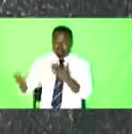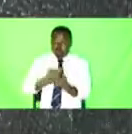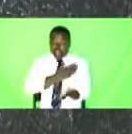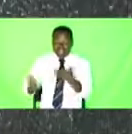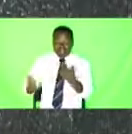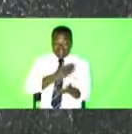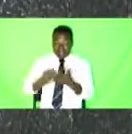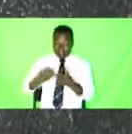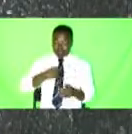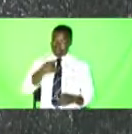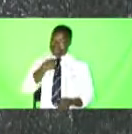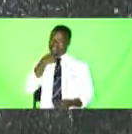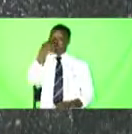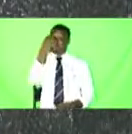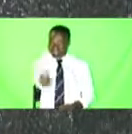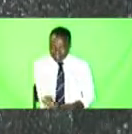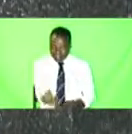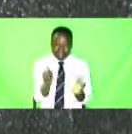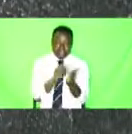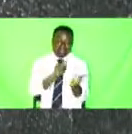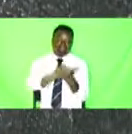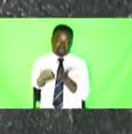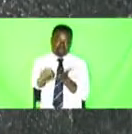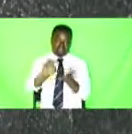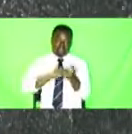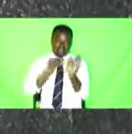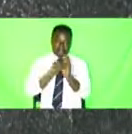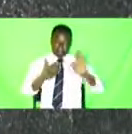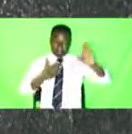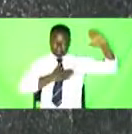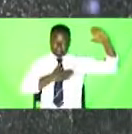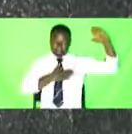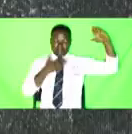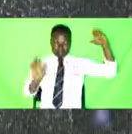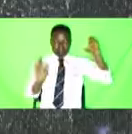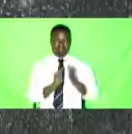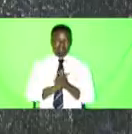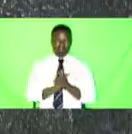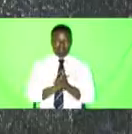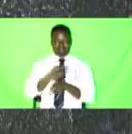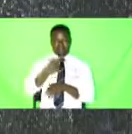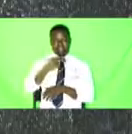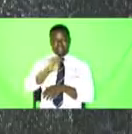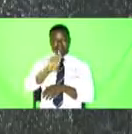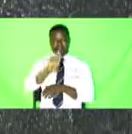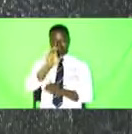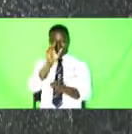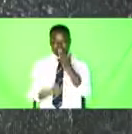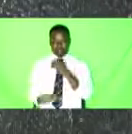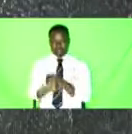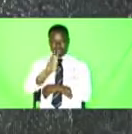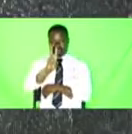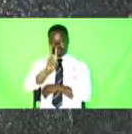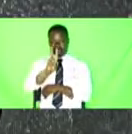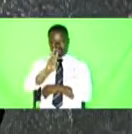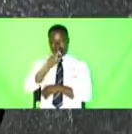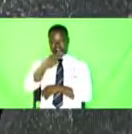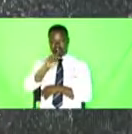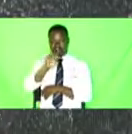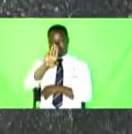is the truth. Now, I want you to read, let's read Hebrews chapter 6. Hebrews chapter